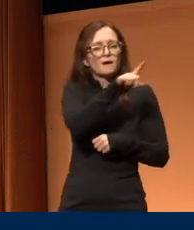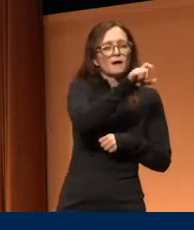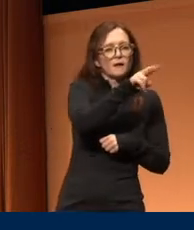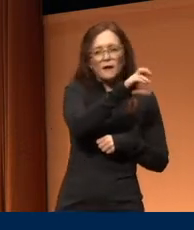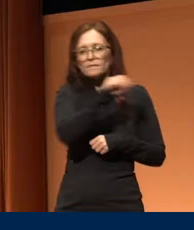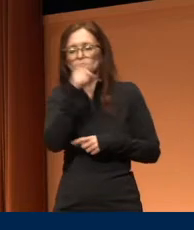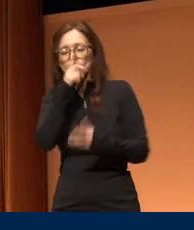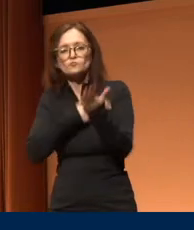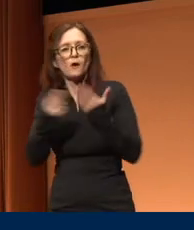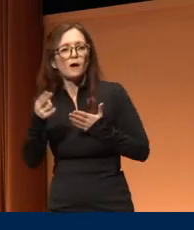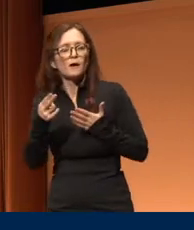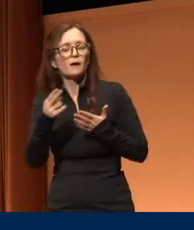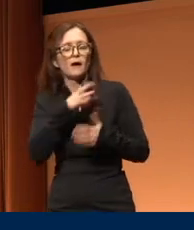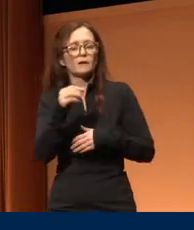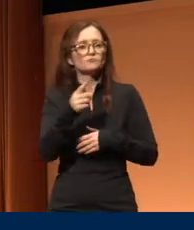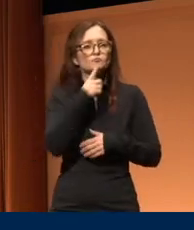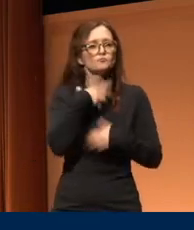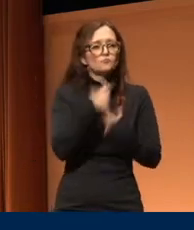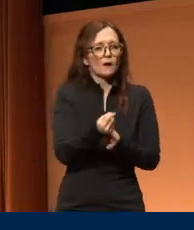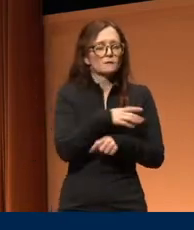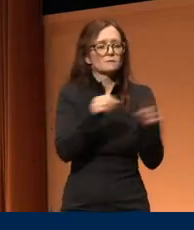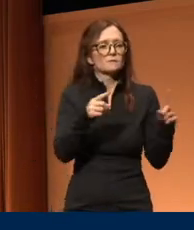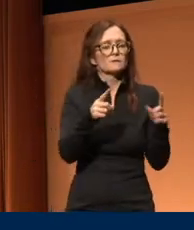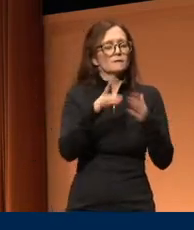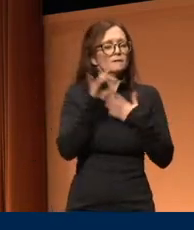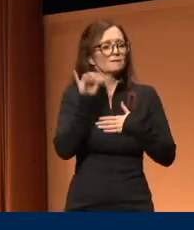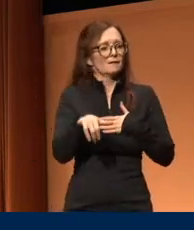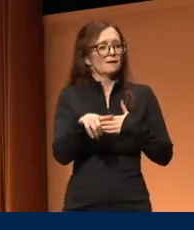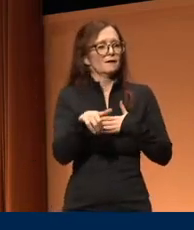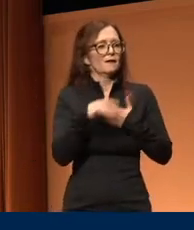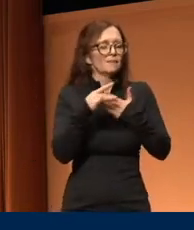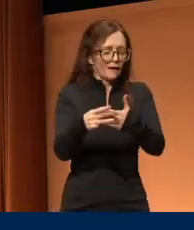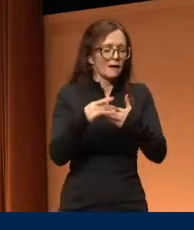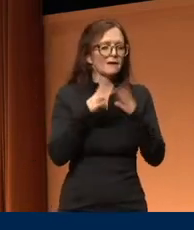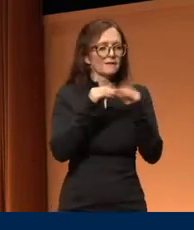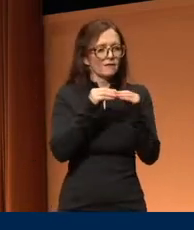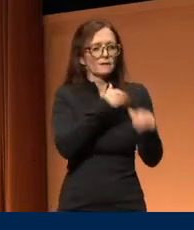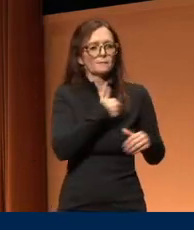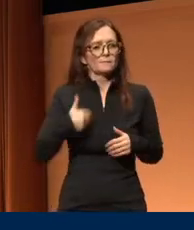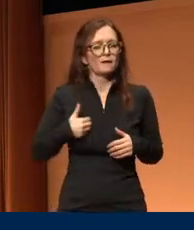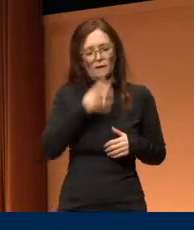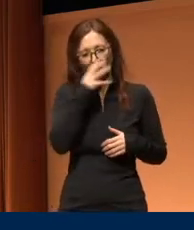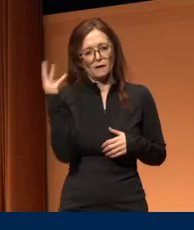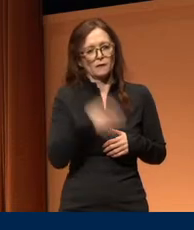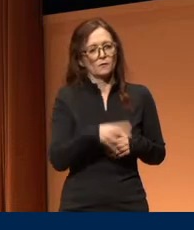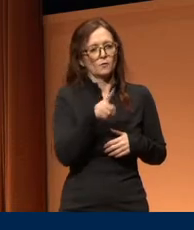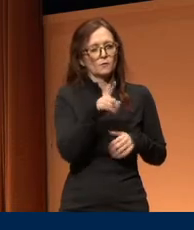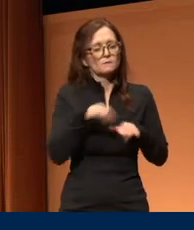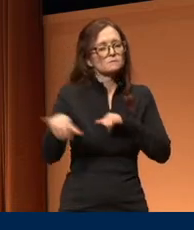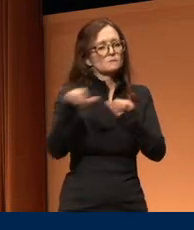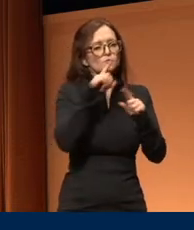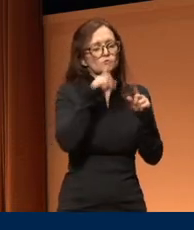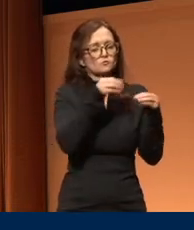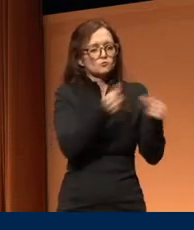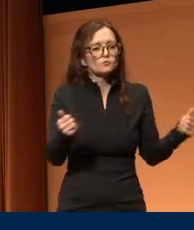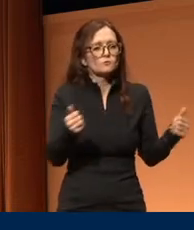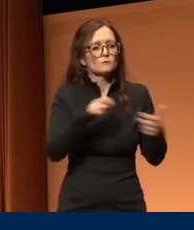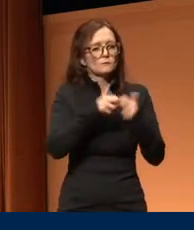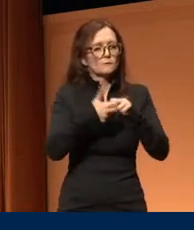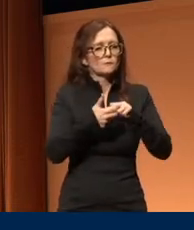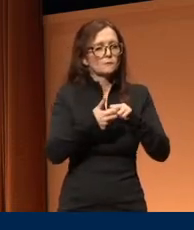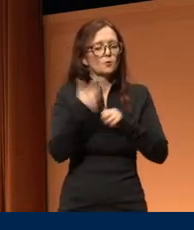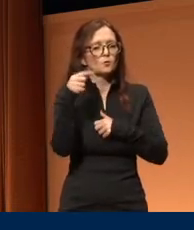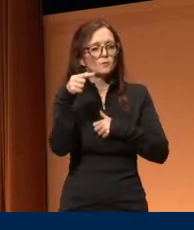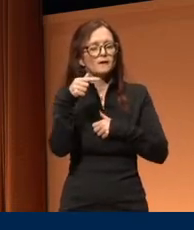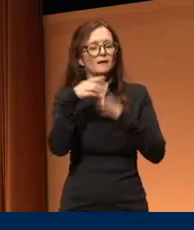the participants, is, in my view, what led the convention members to disregard a carbon tax as a solution to the problem of greenhouse